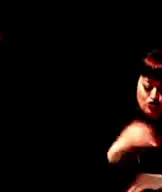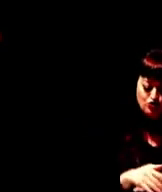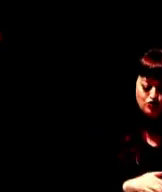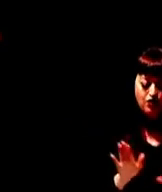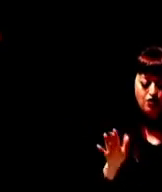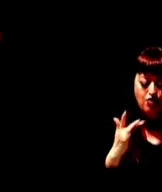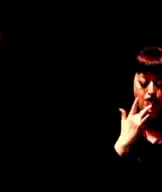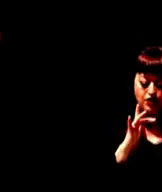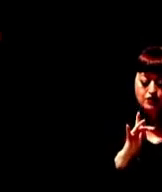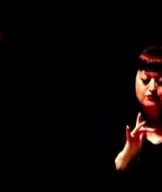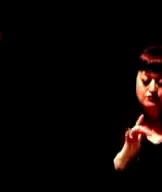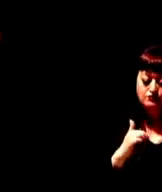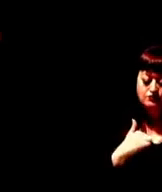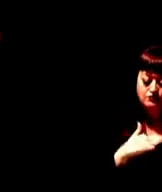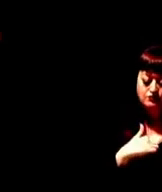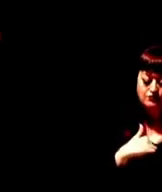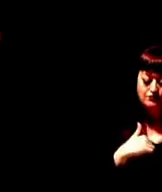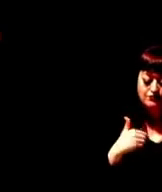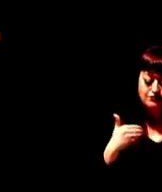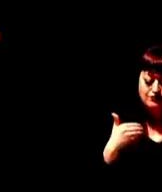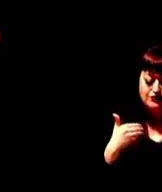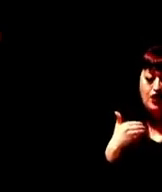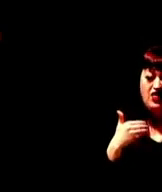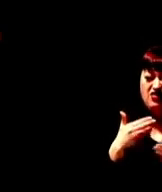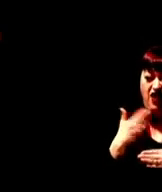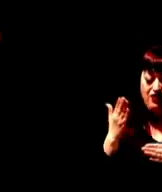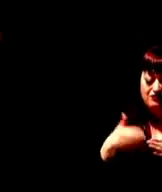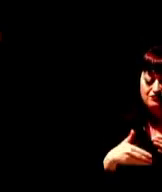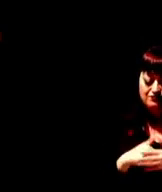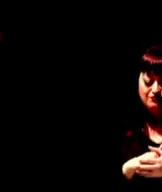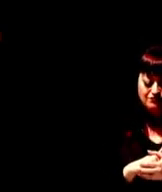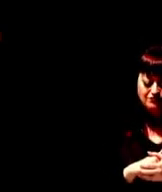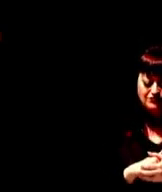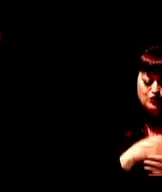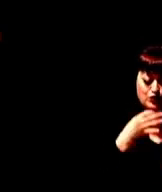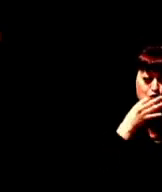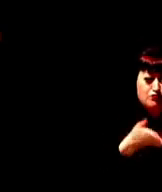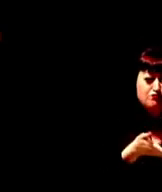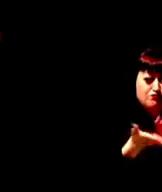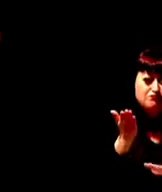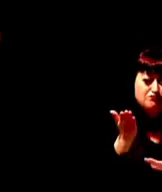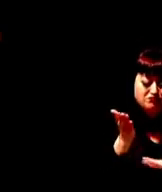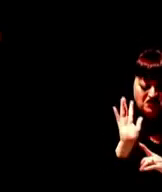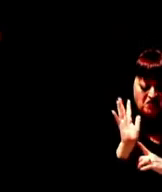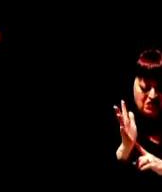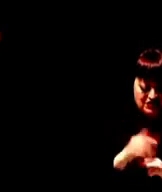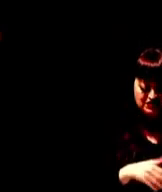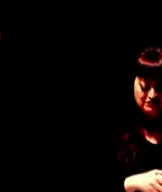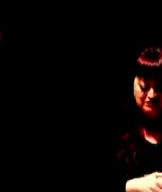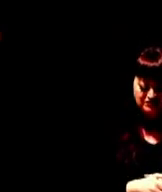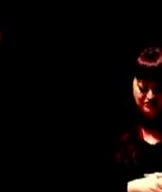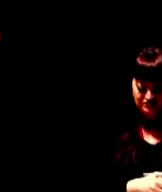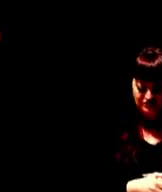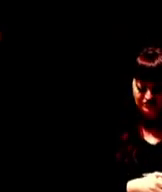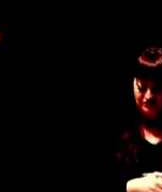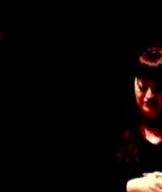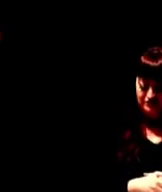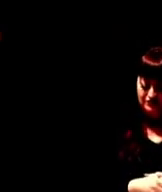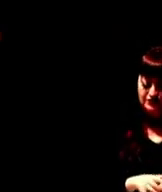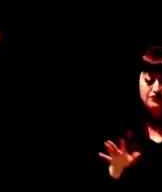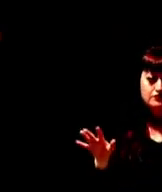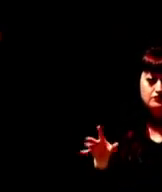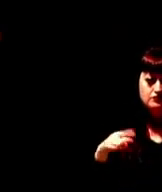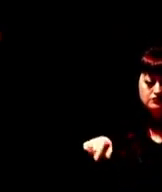Luckily, my portion is the closer. So we'll have you all out of here in around 5 minutes.